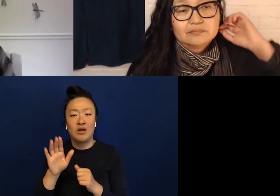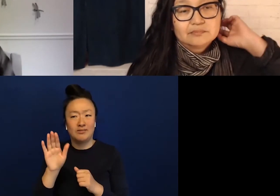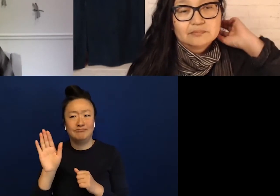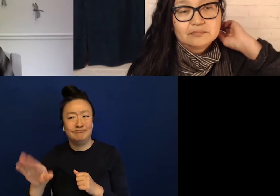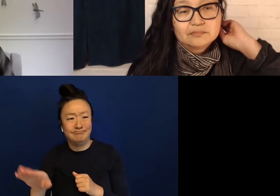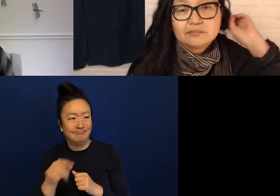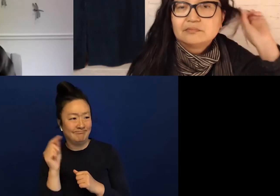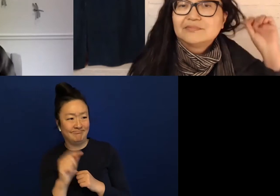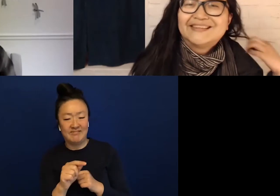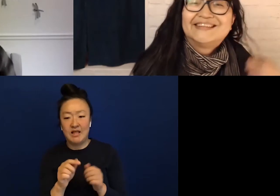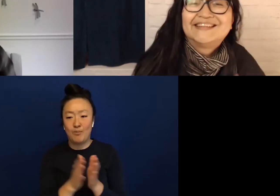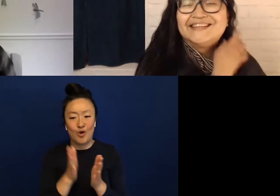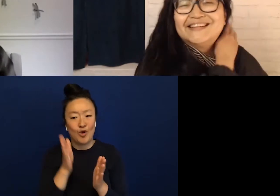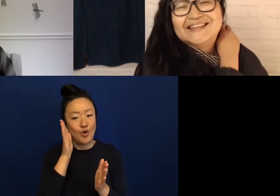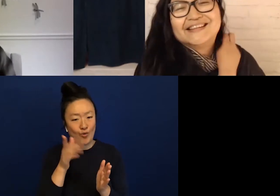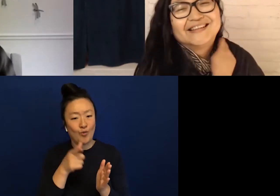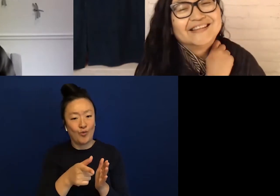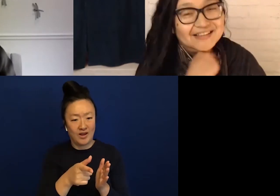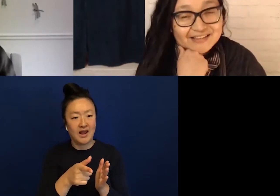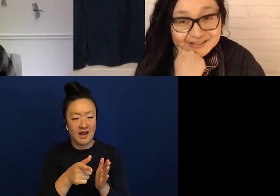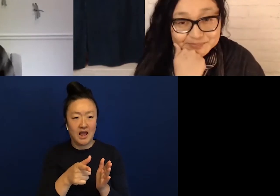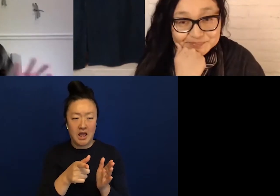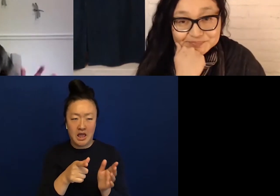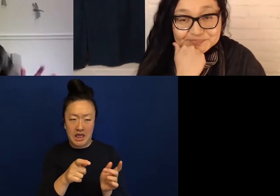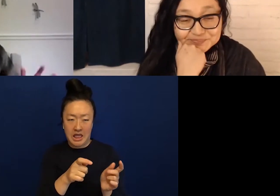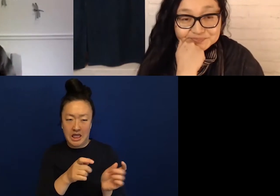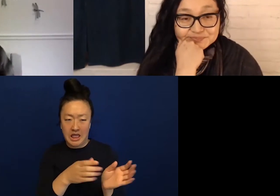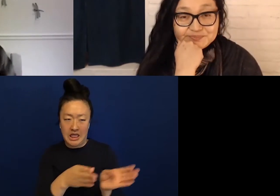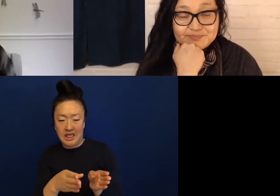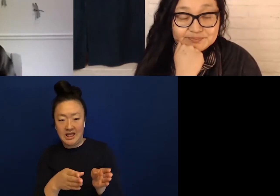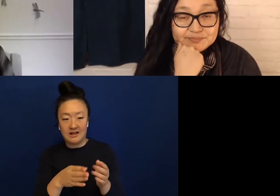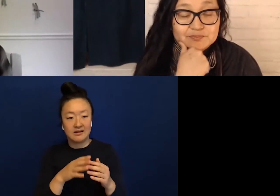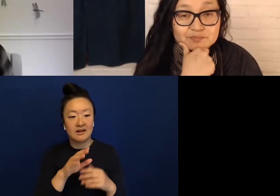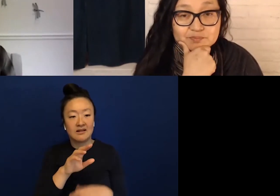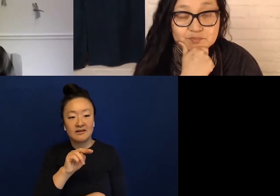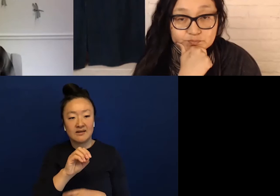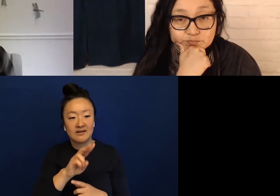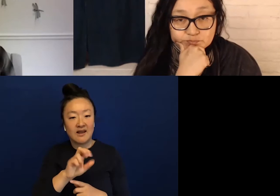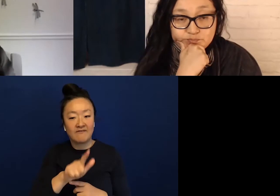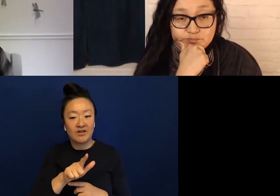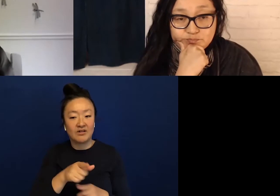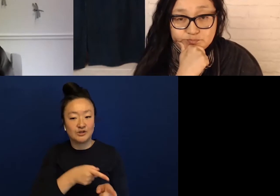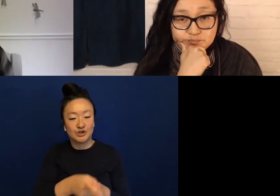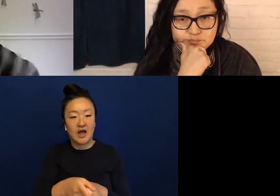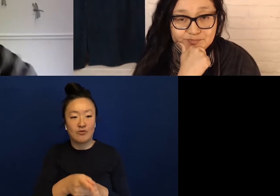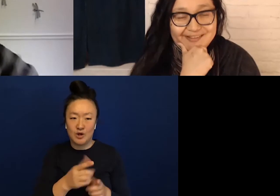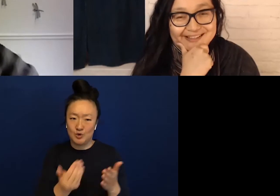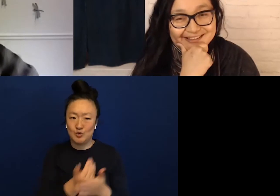is really gonna push the novel genre into, you know, brand new directions. And you can say you read it here